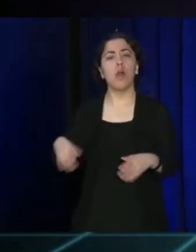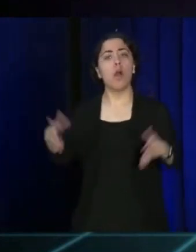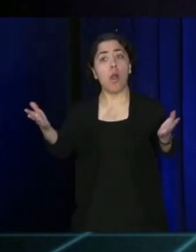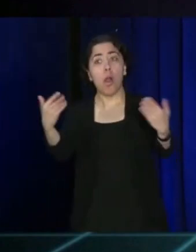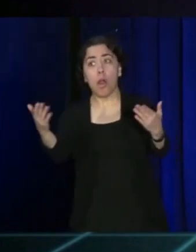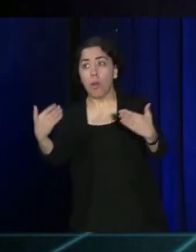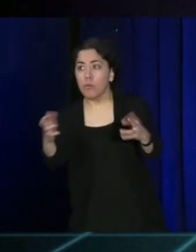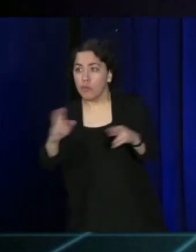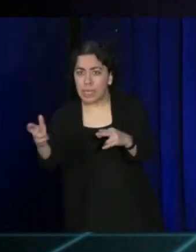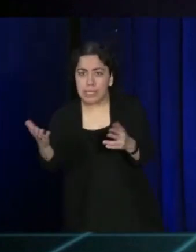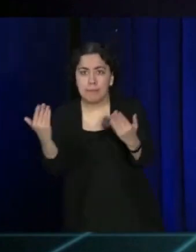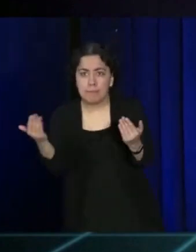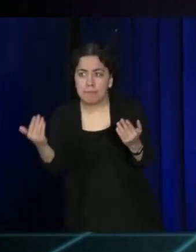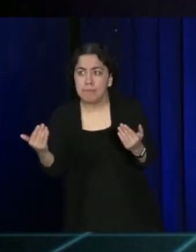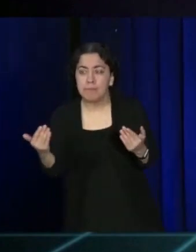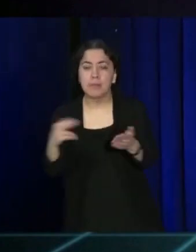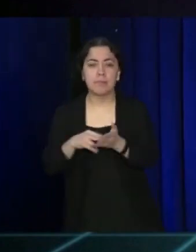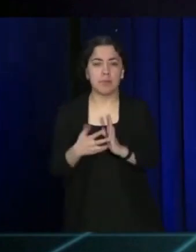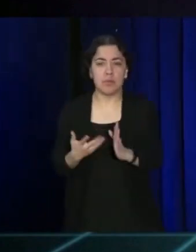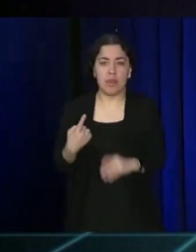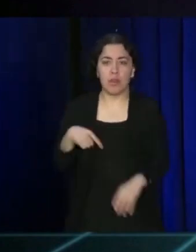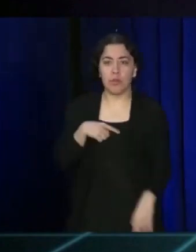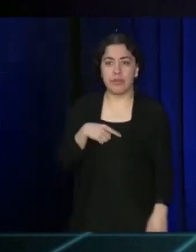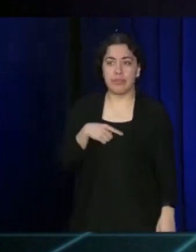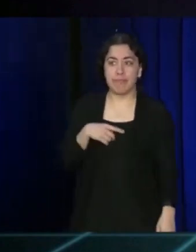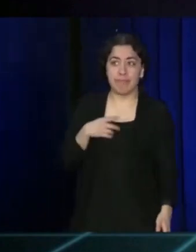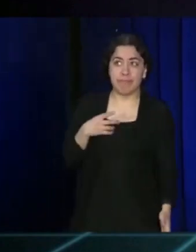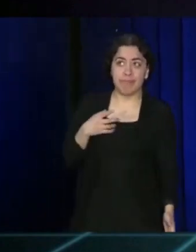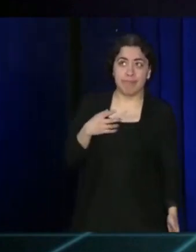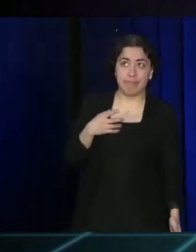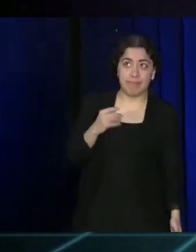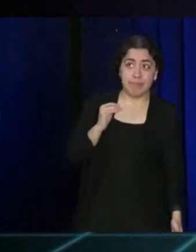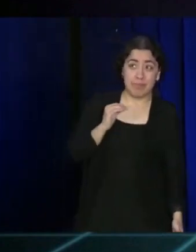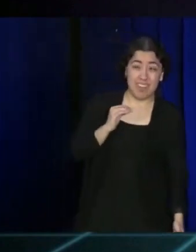us lying, probably.